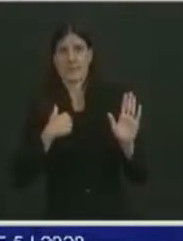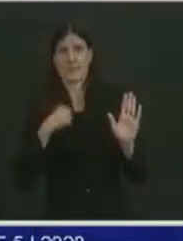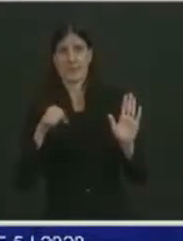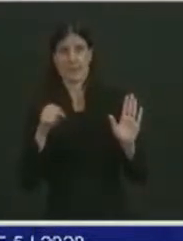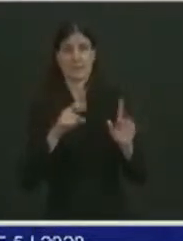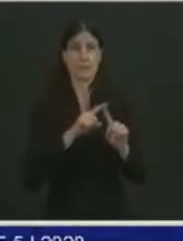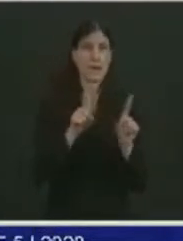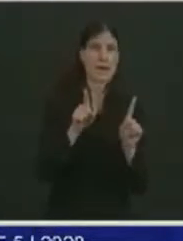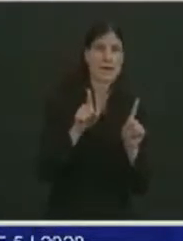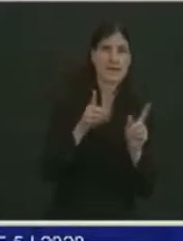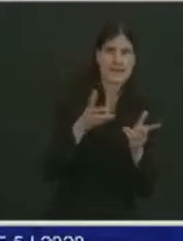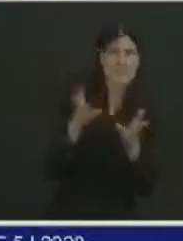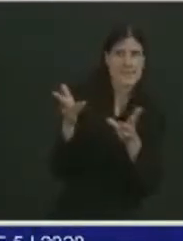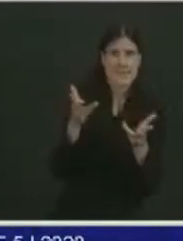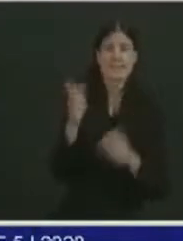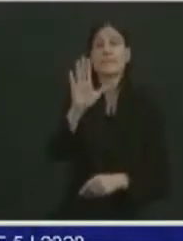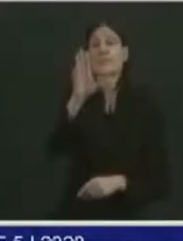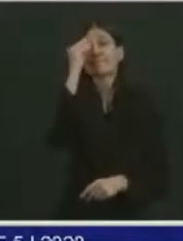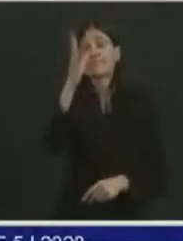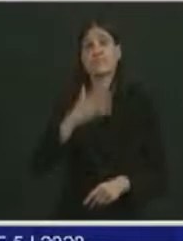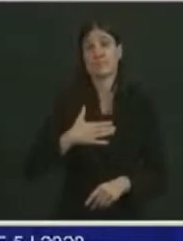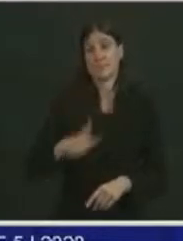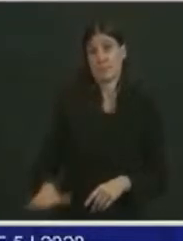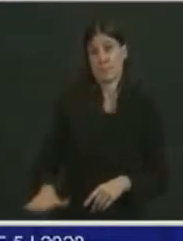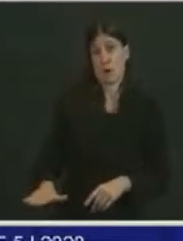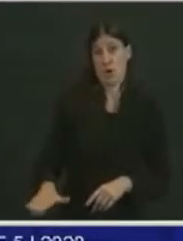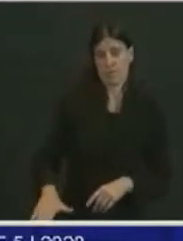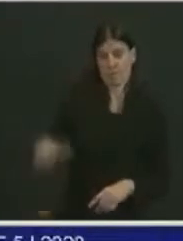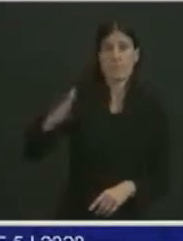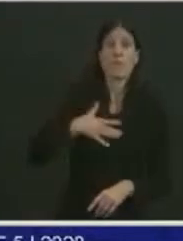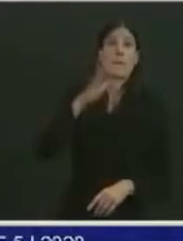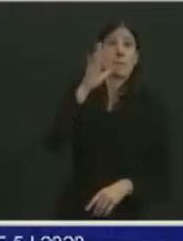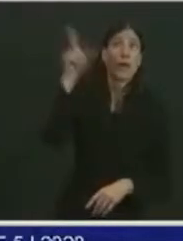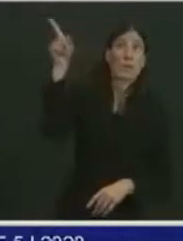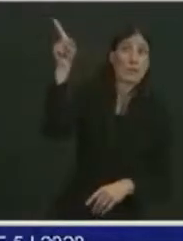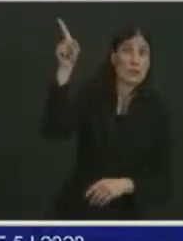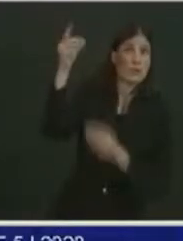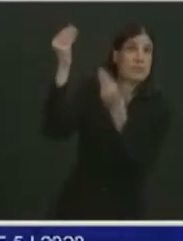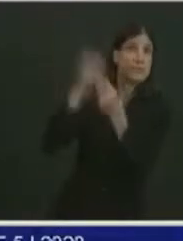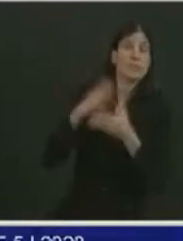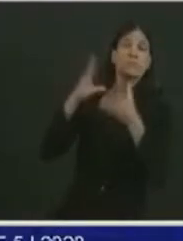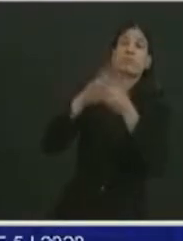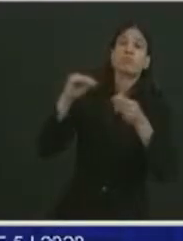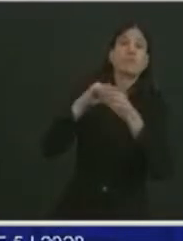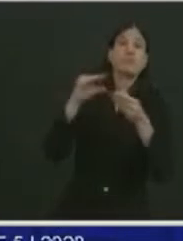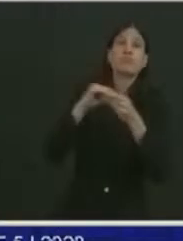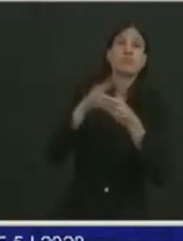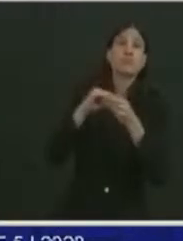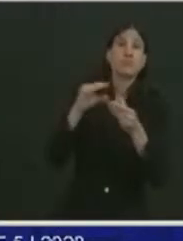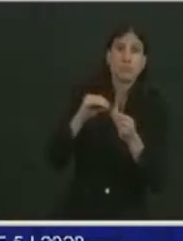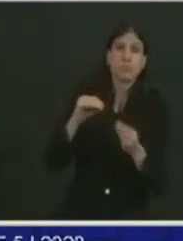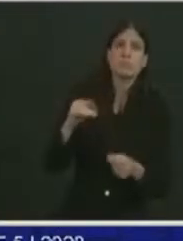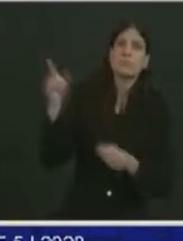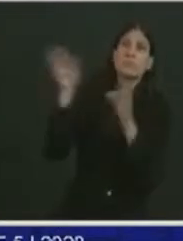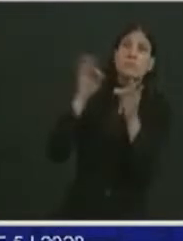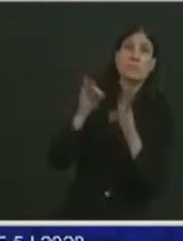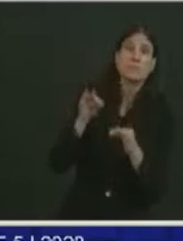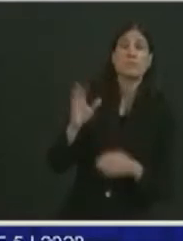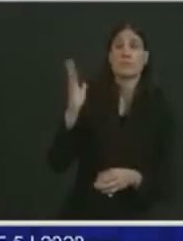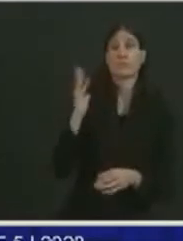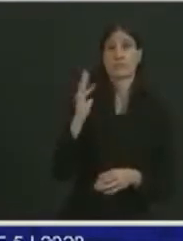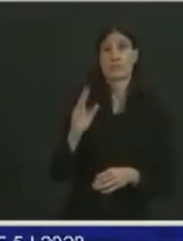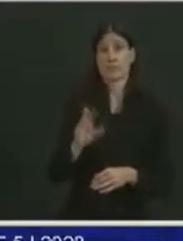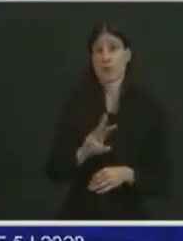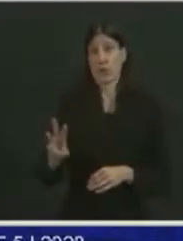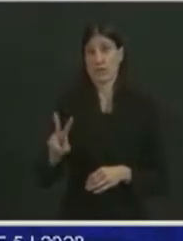mother's story. We traveled from Virginia to New York City as a young